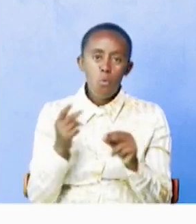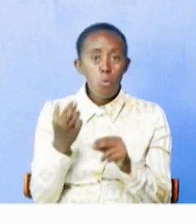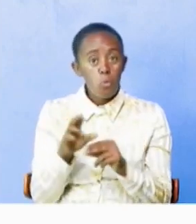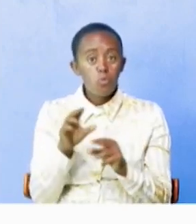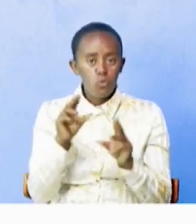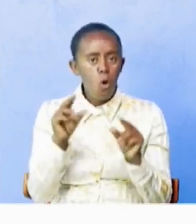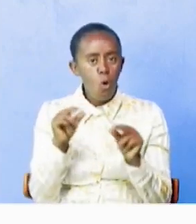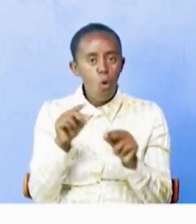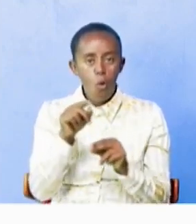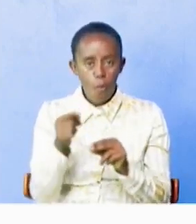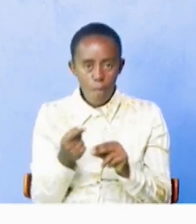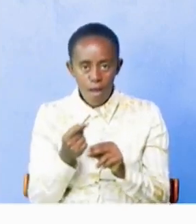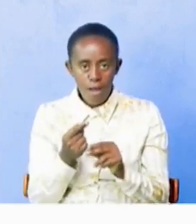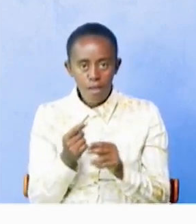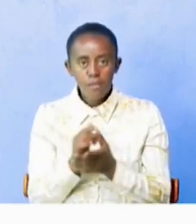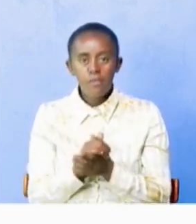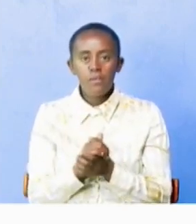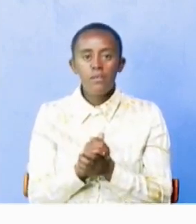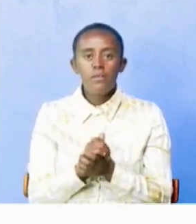comma,